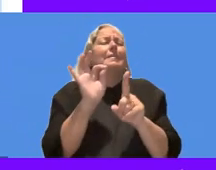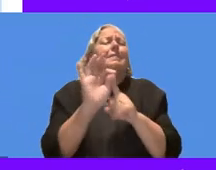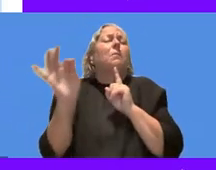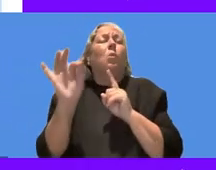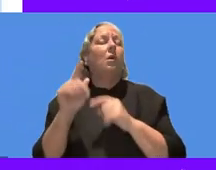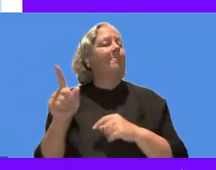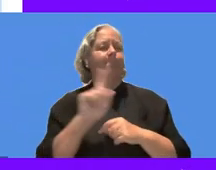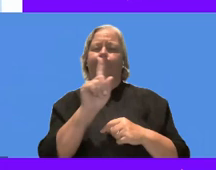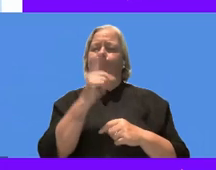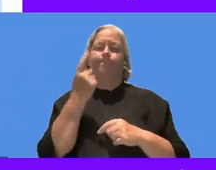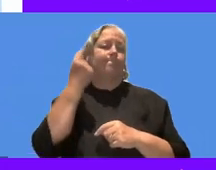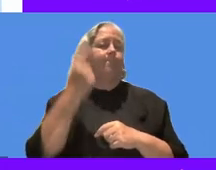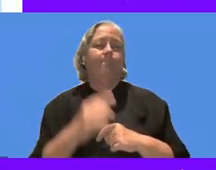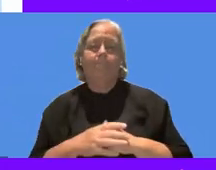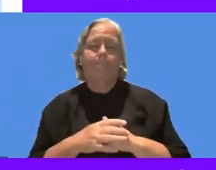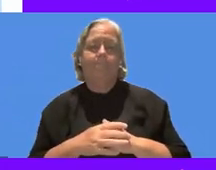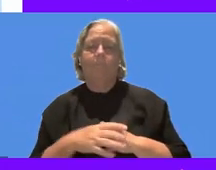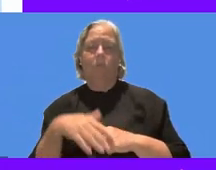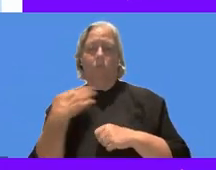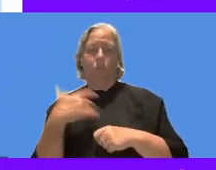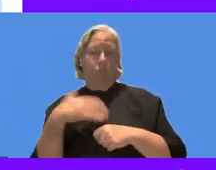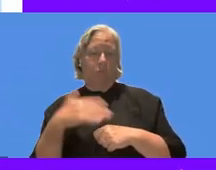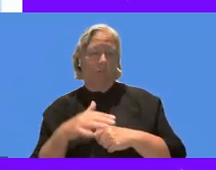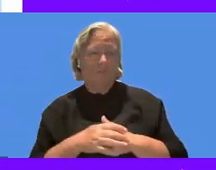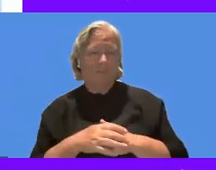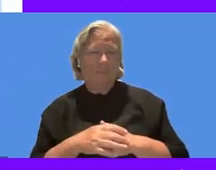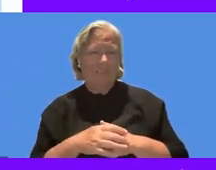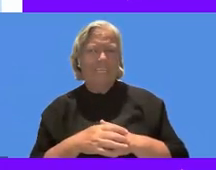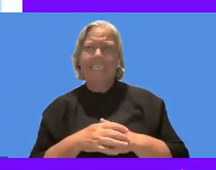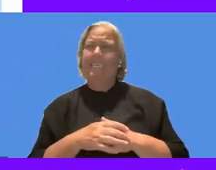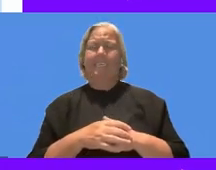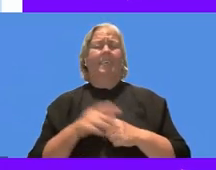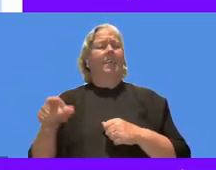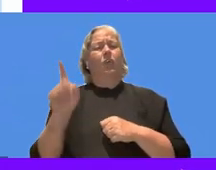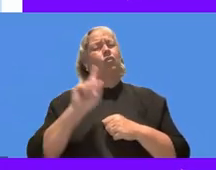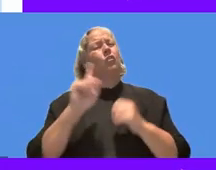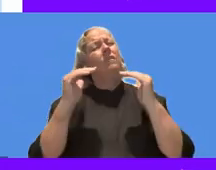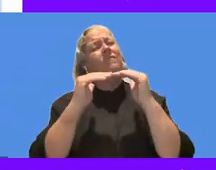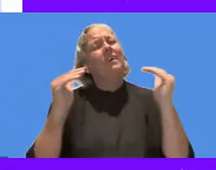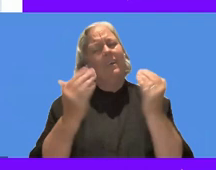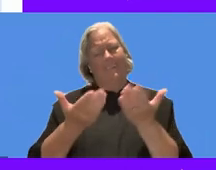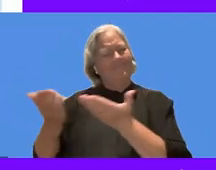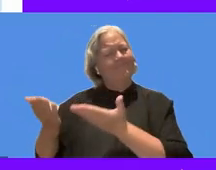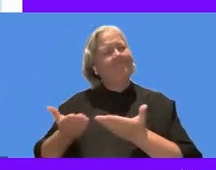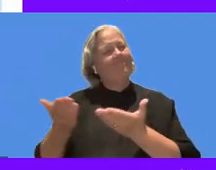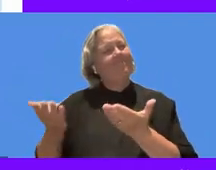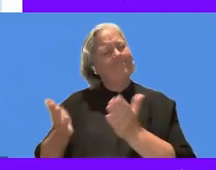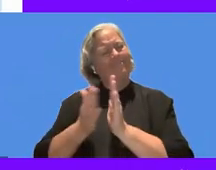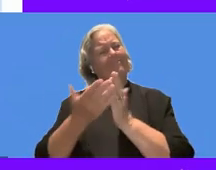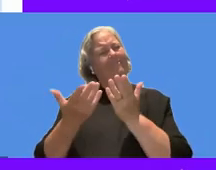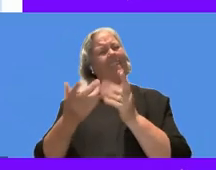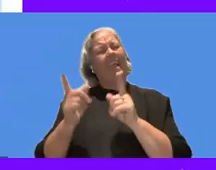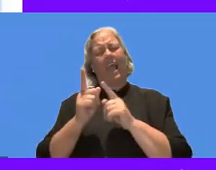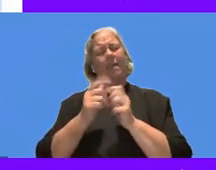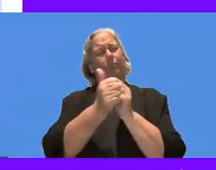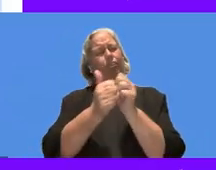education, and it's something that is simply unfair at this point. A significant increase was seen due